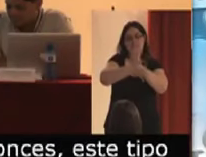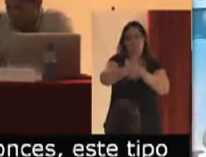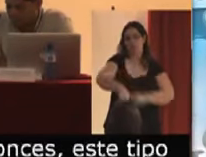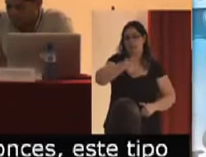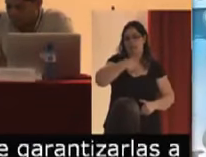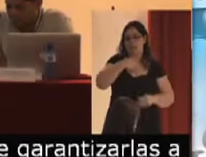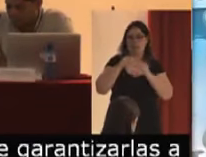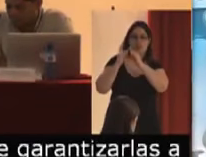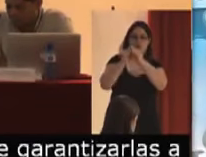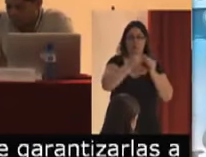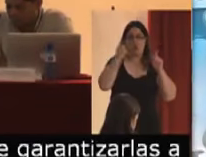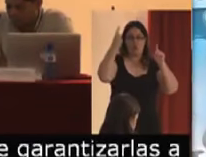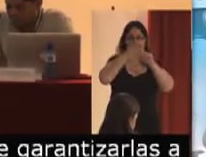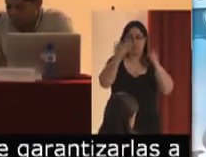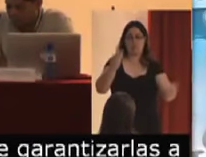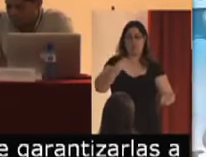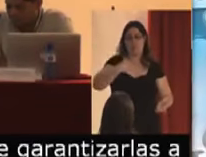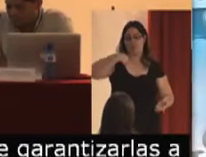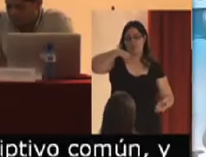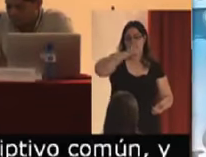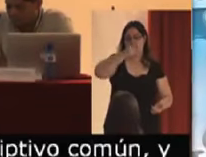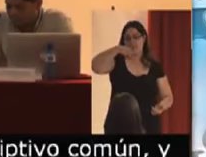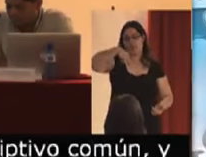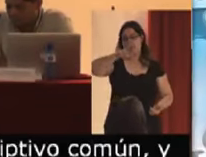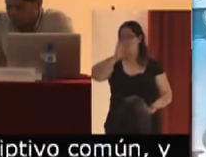be used through a common